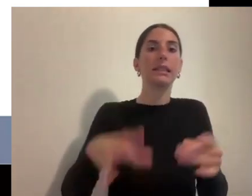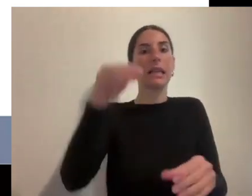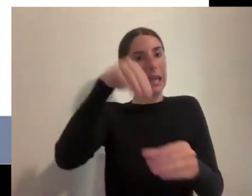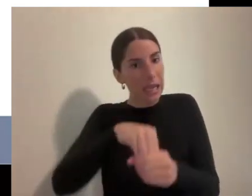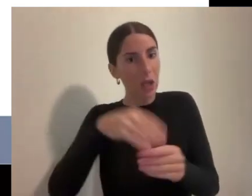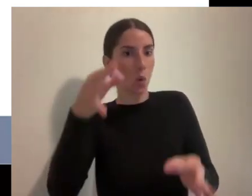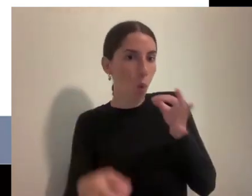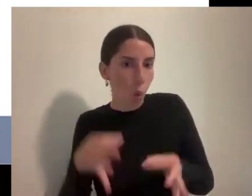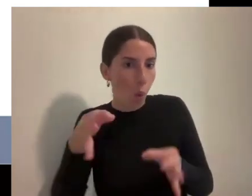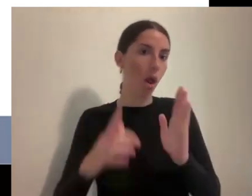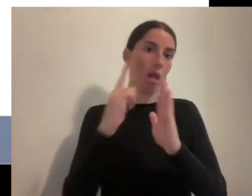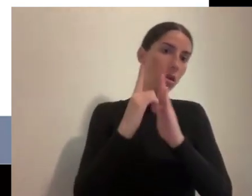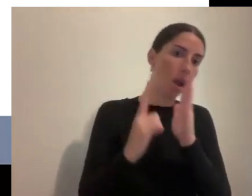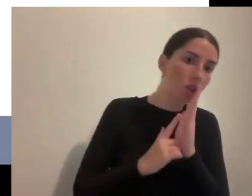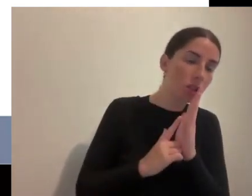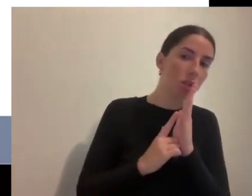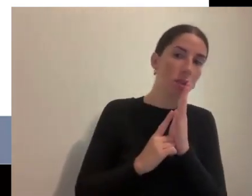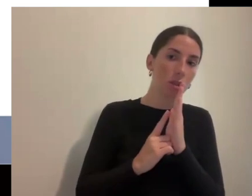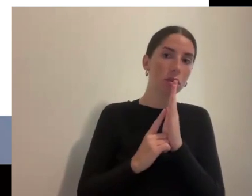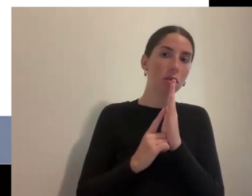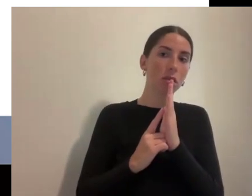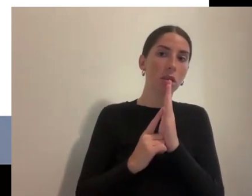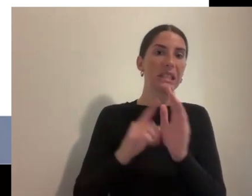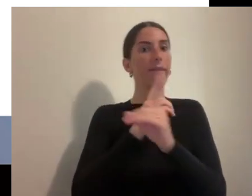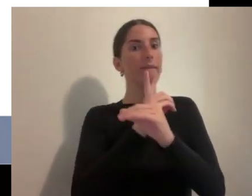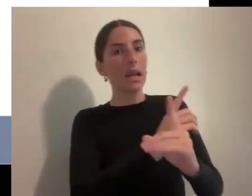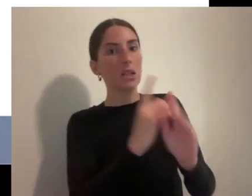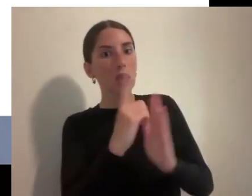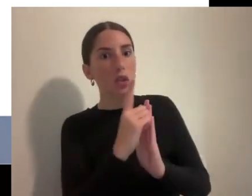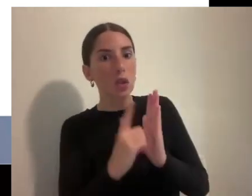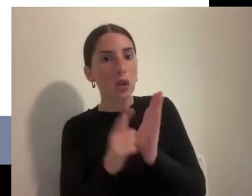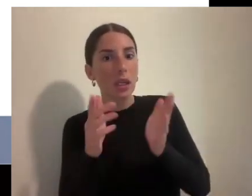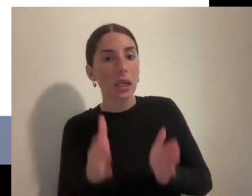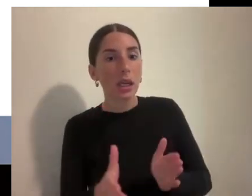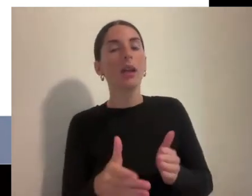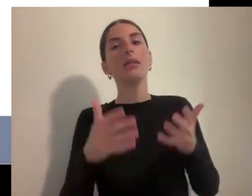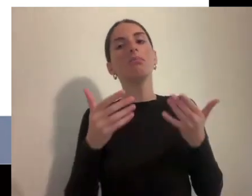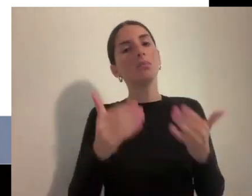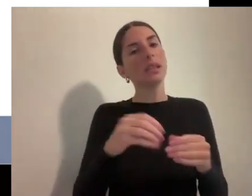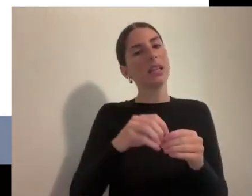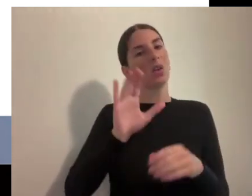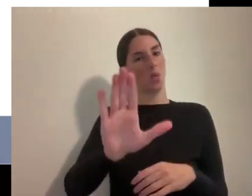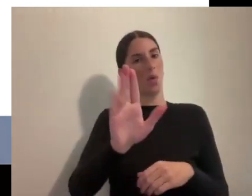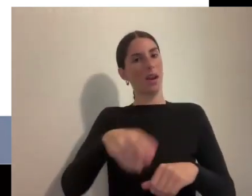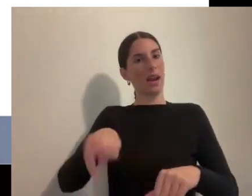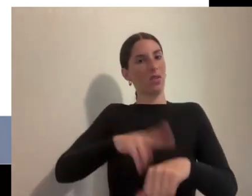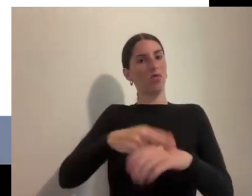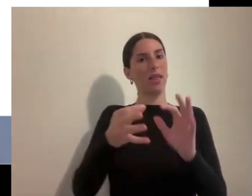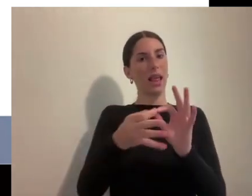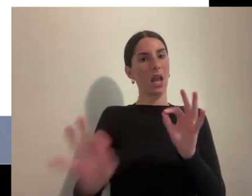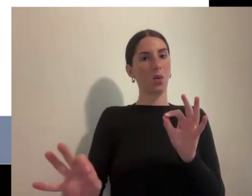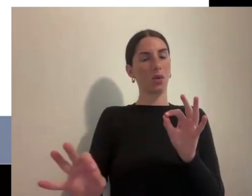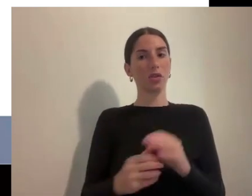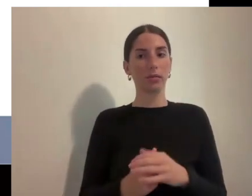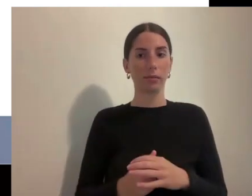by judges and by, the defense attorney. You can speak in natural language when asking